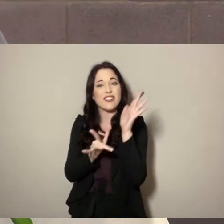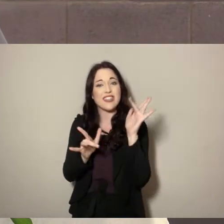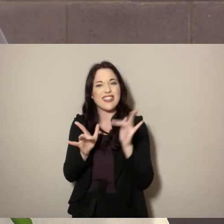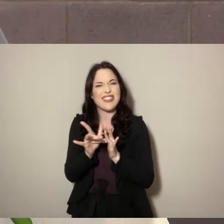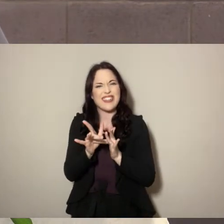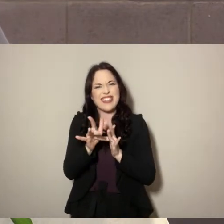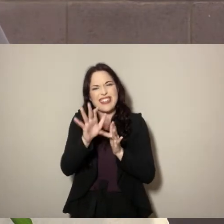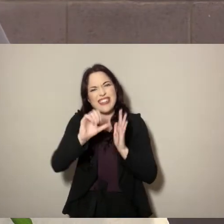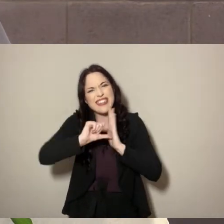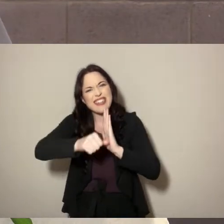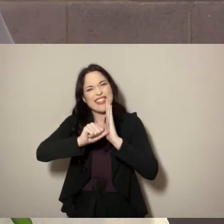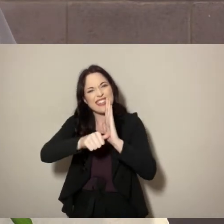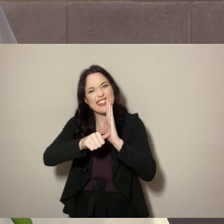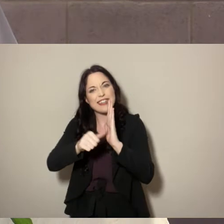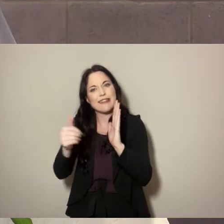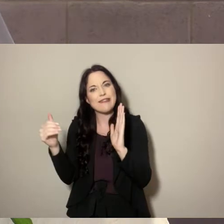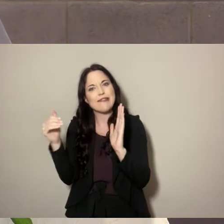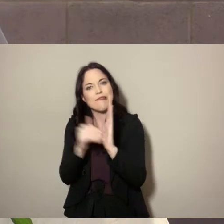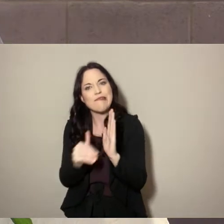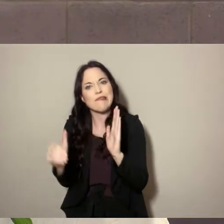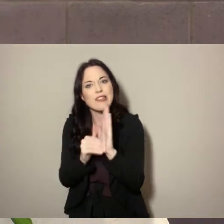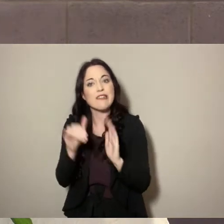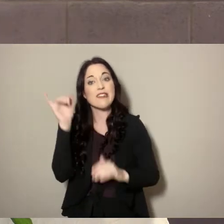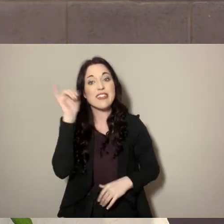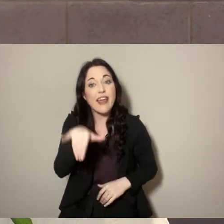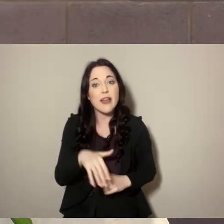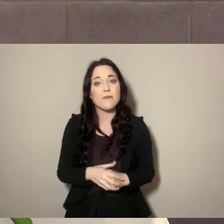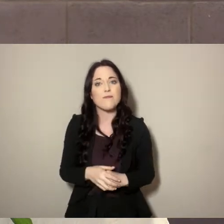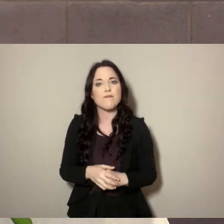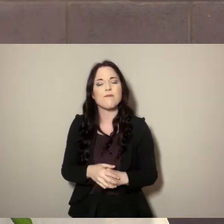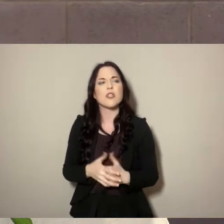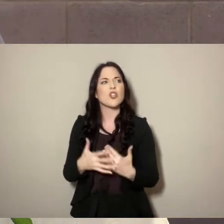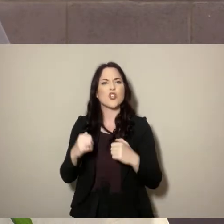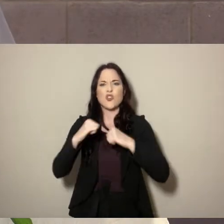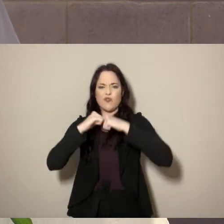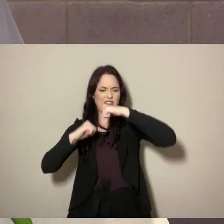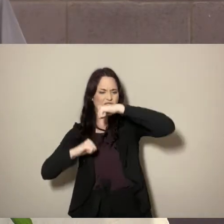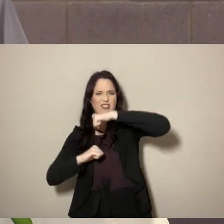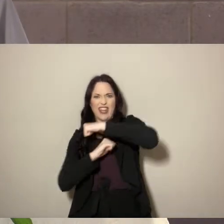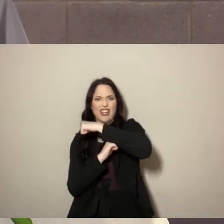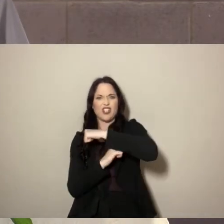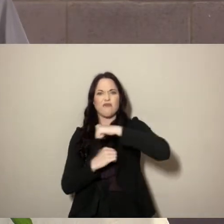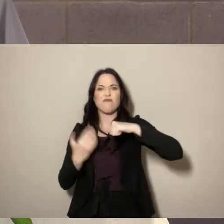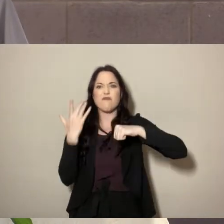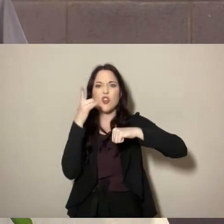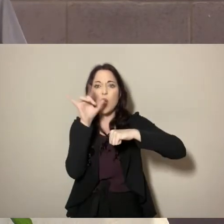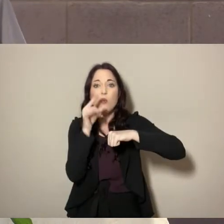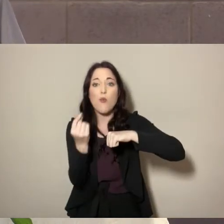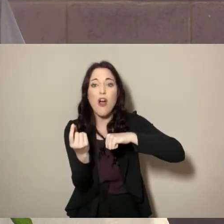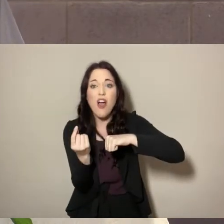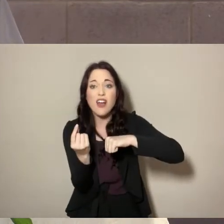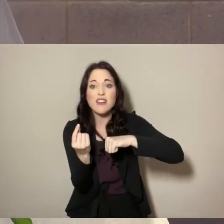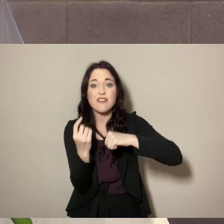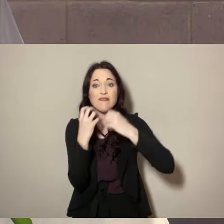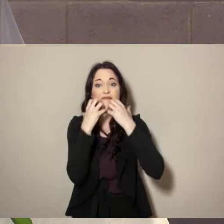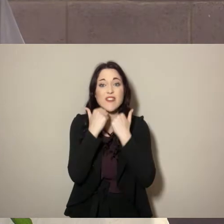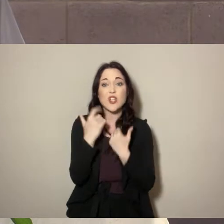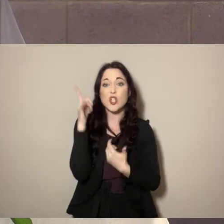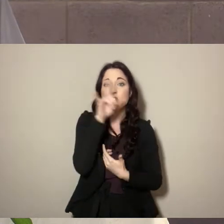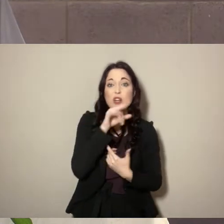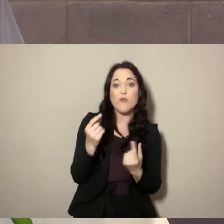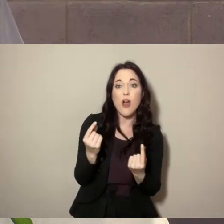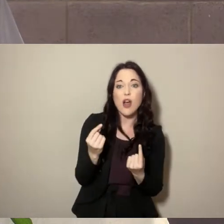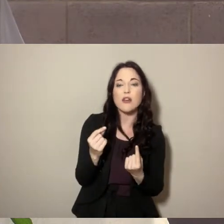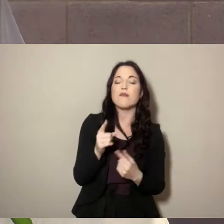this. So what kind of foundations are we looking at here? What kind of values? The reality is that we could